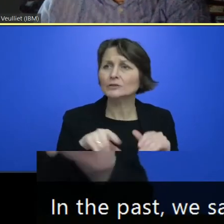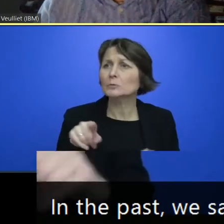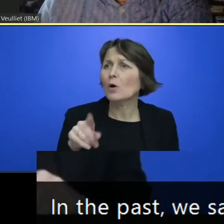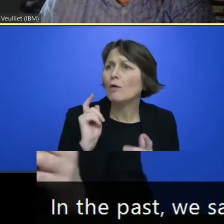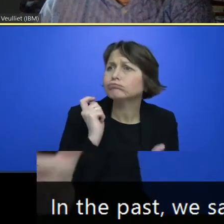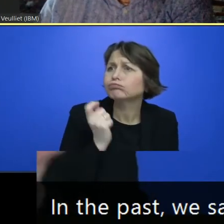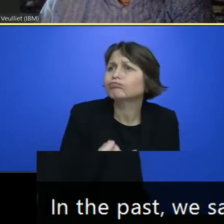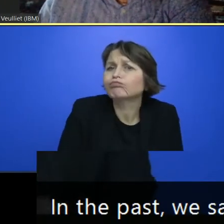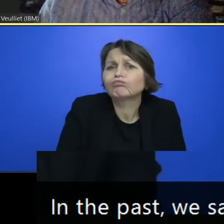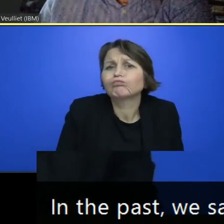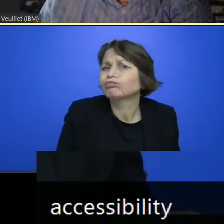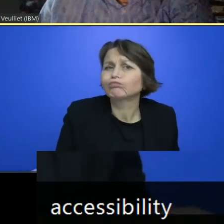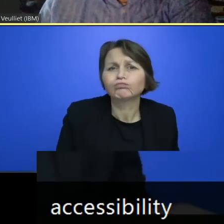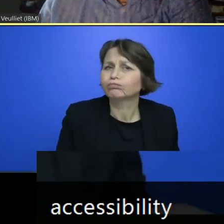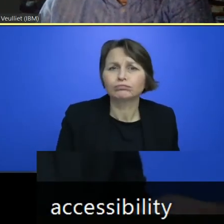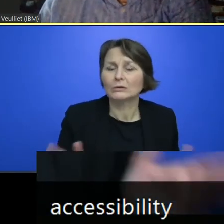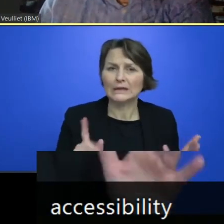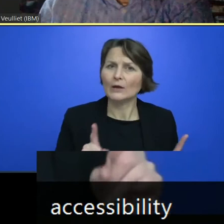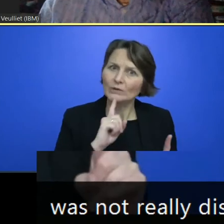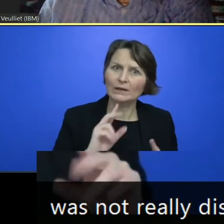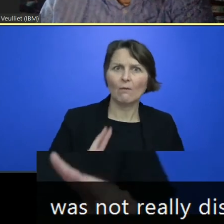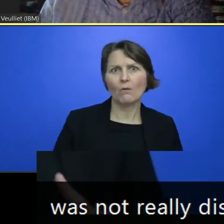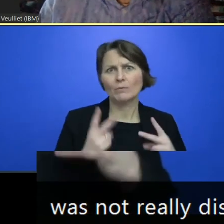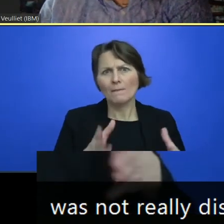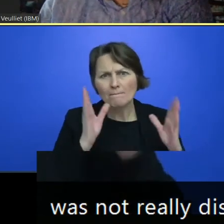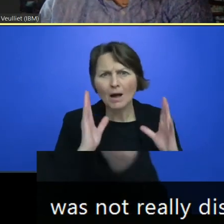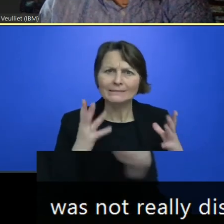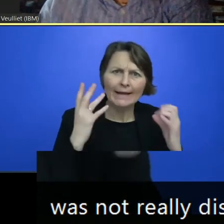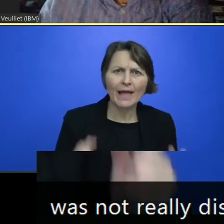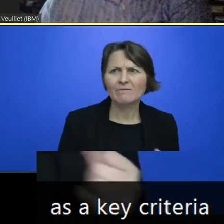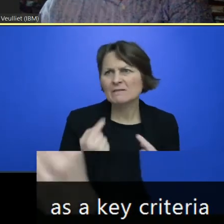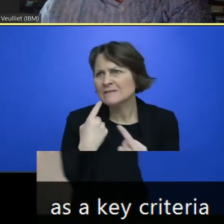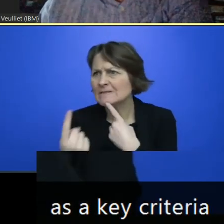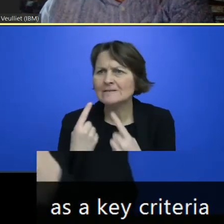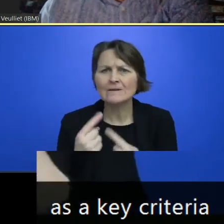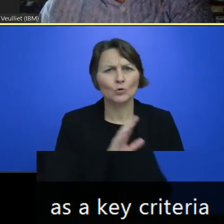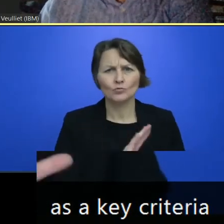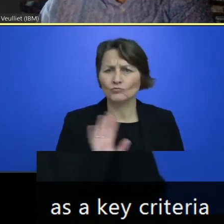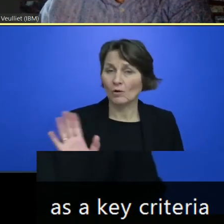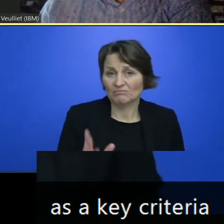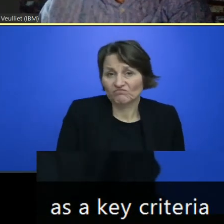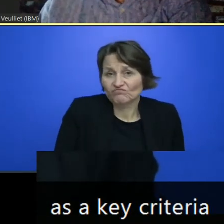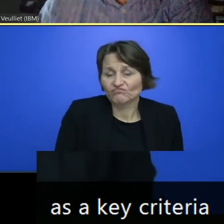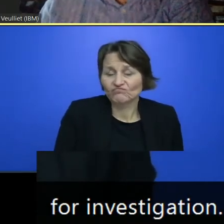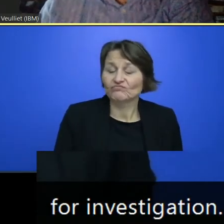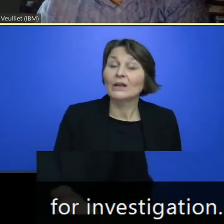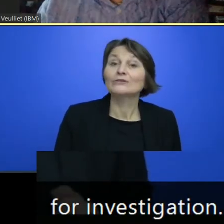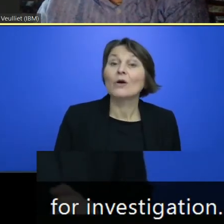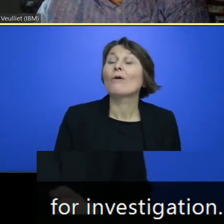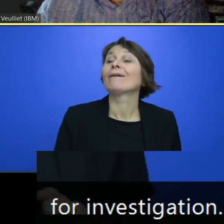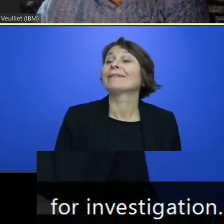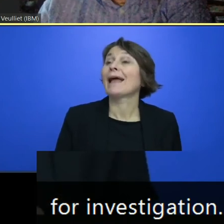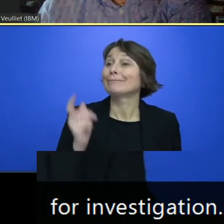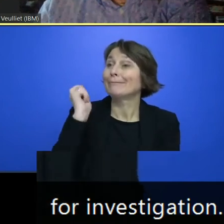not really discussed as a key criteria for negotiation. As a result, when the applications were deployed